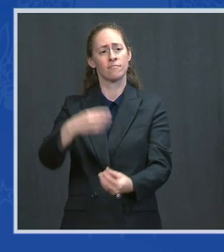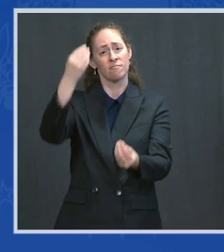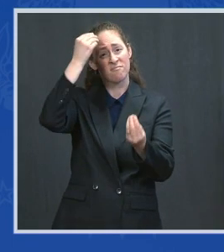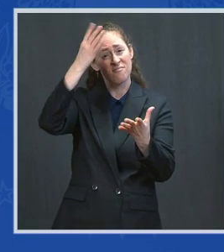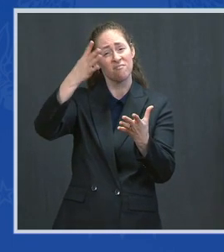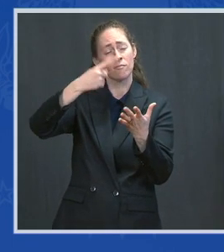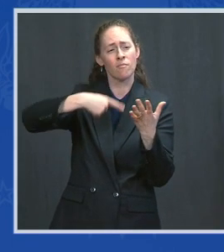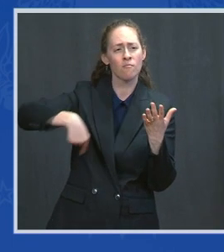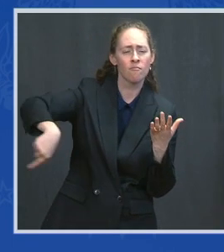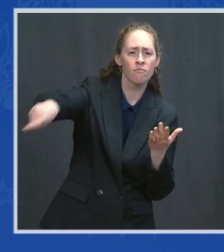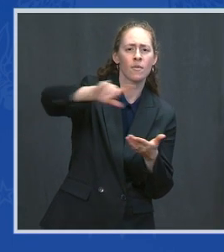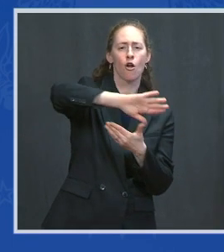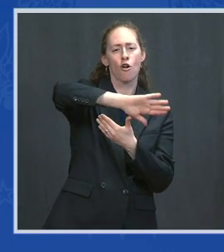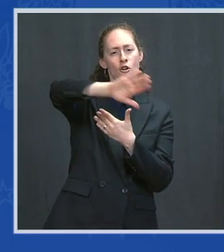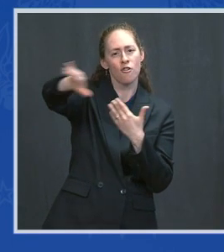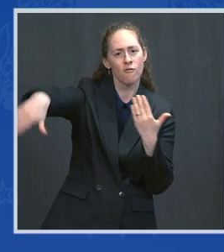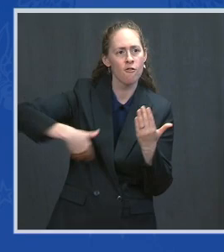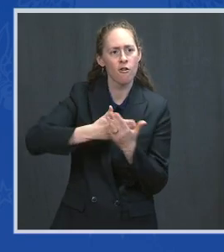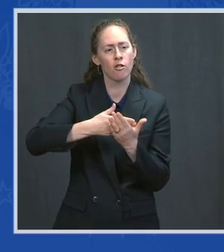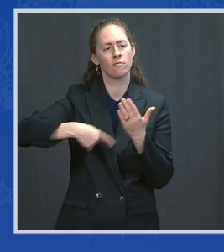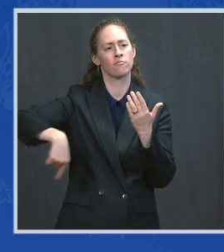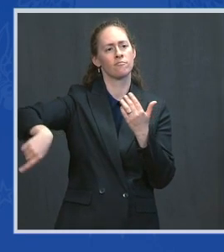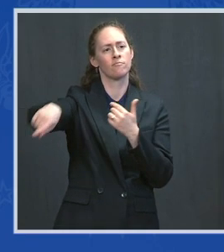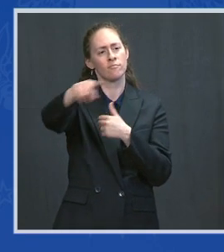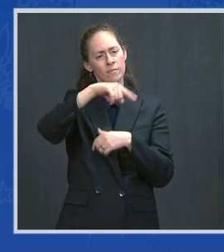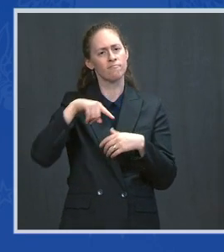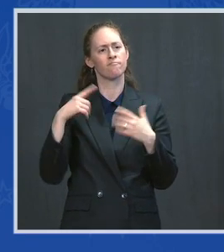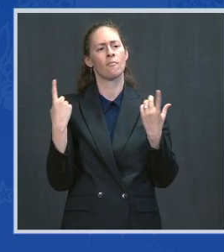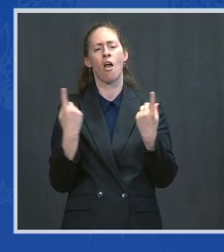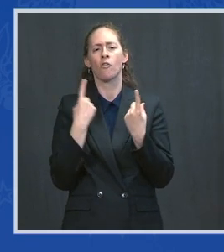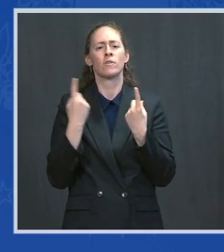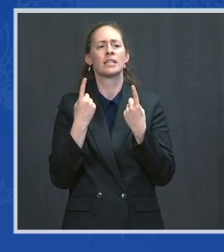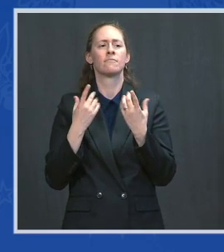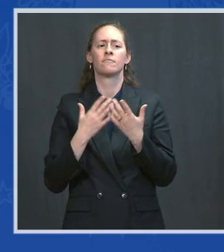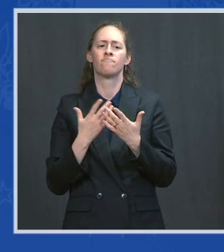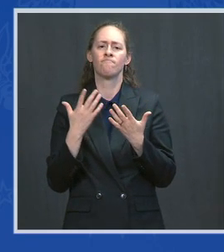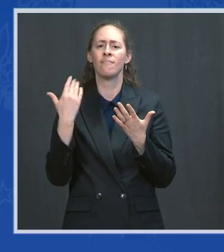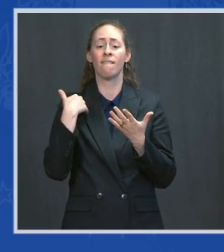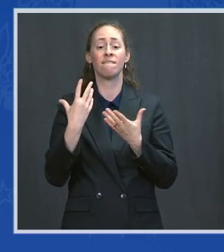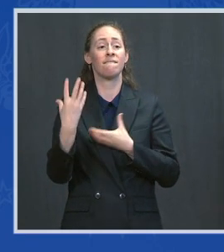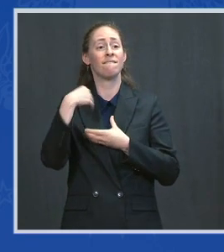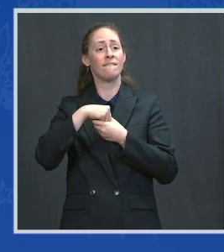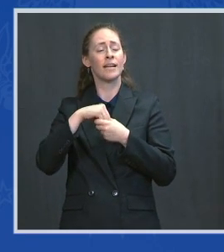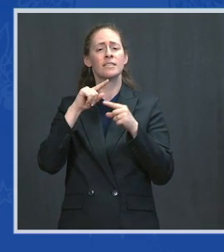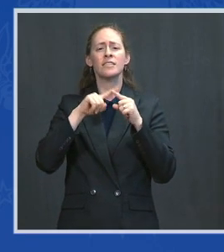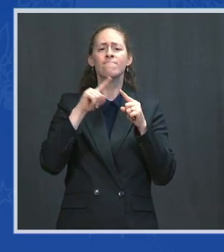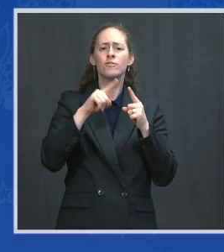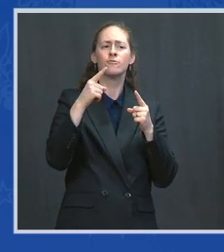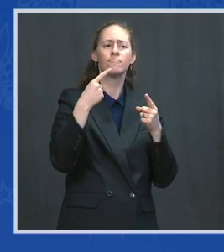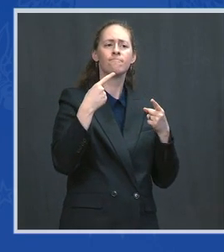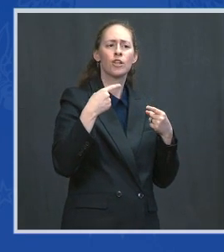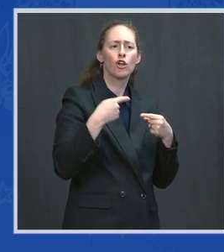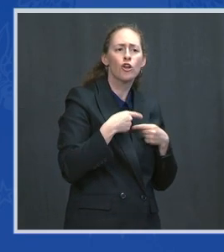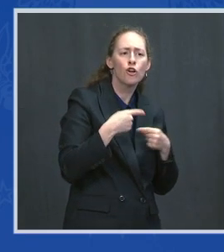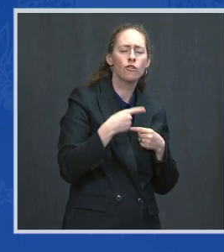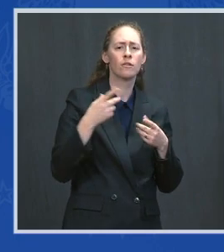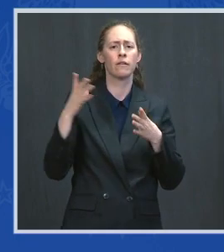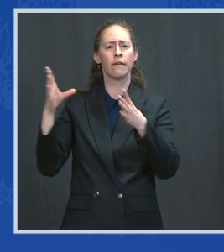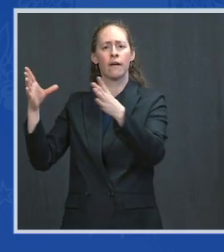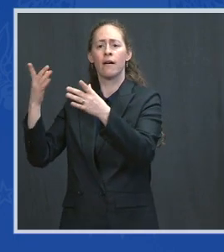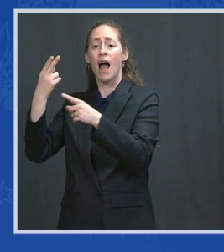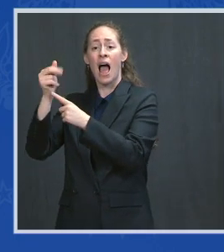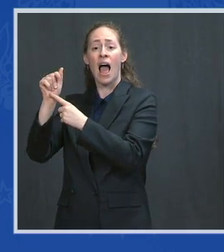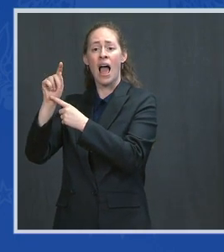Every one of us are lessened. And we're all hurt by this hate. It has a way of seeping sort of through the